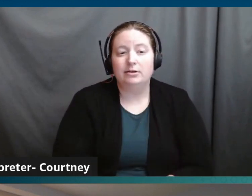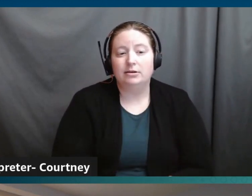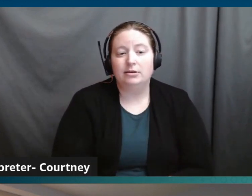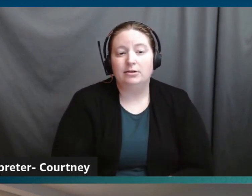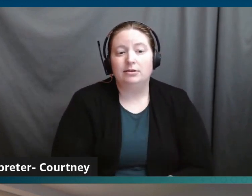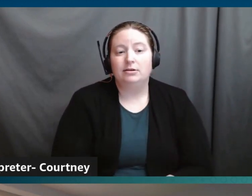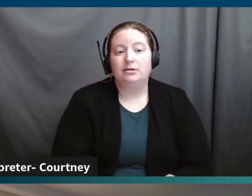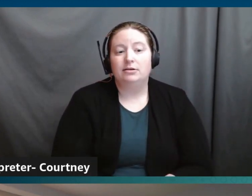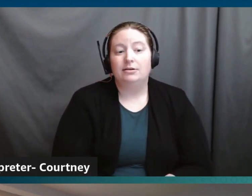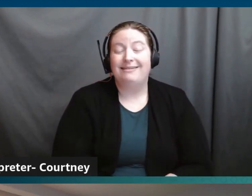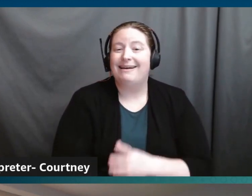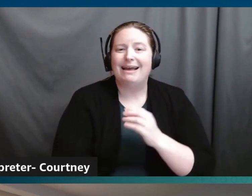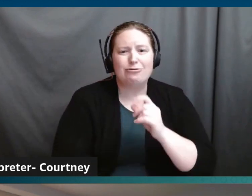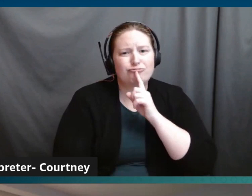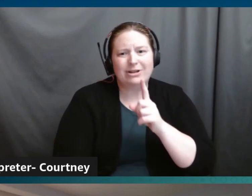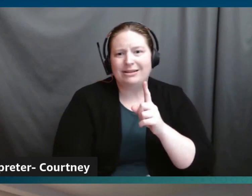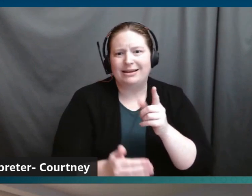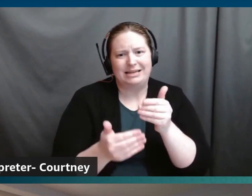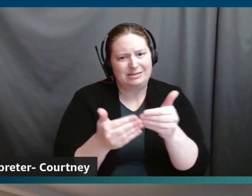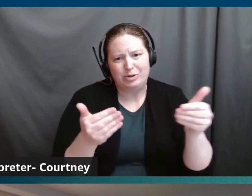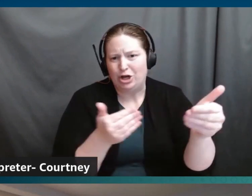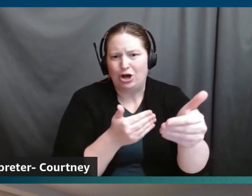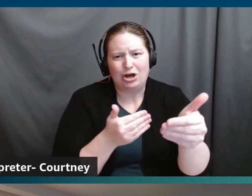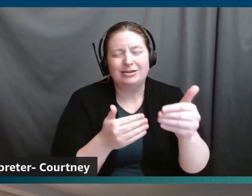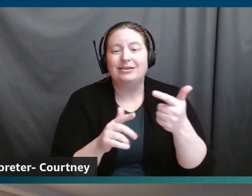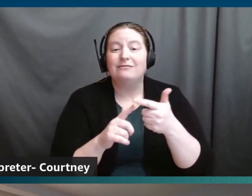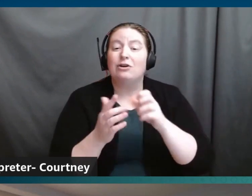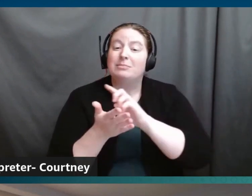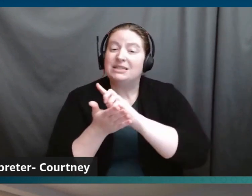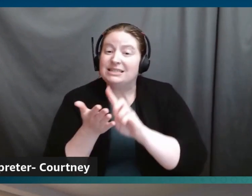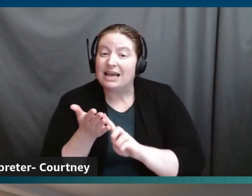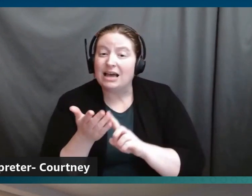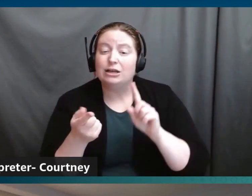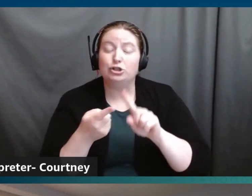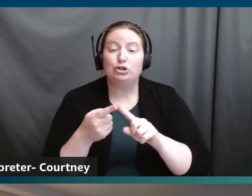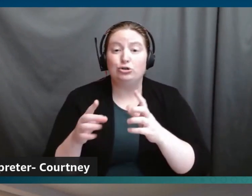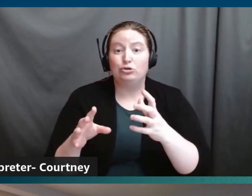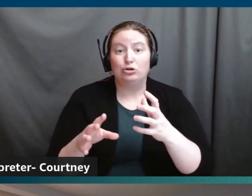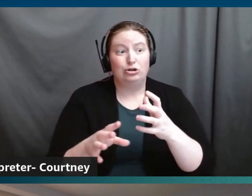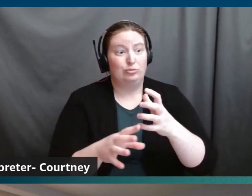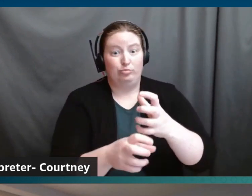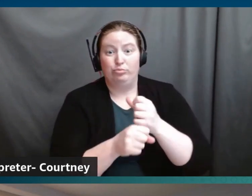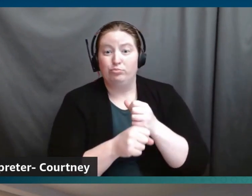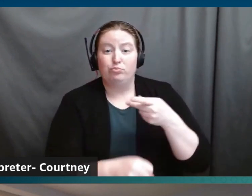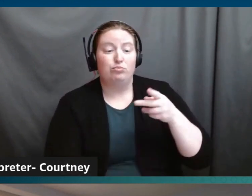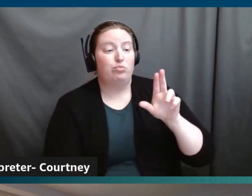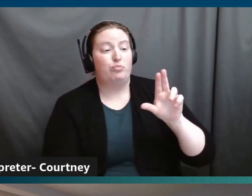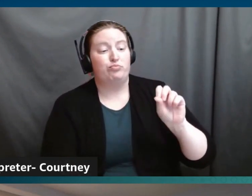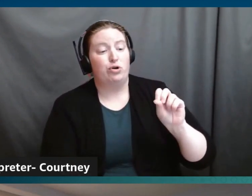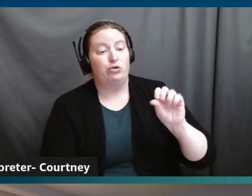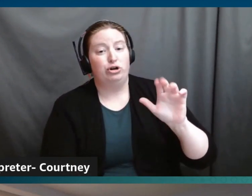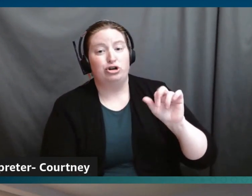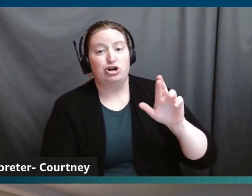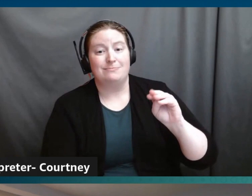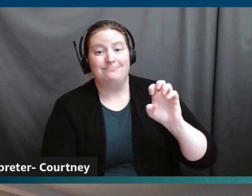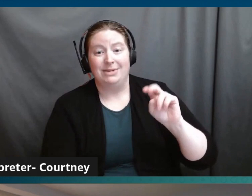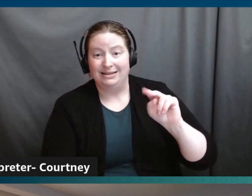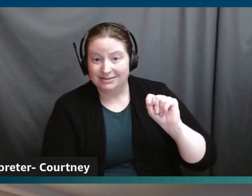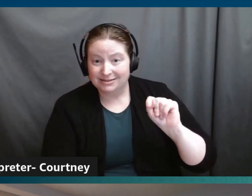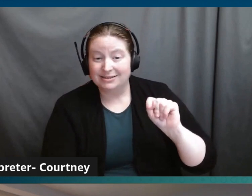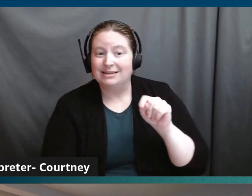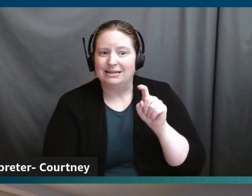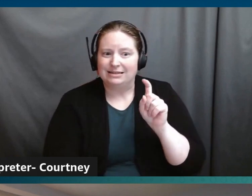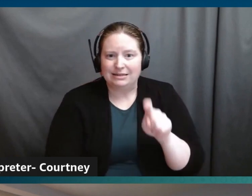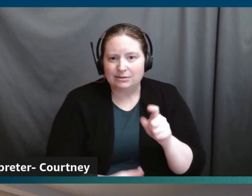really beyond just design. So it goes from design, it goes into procurement. Once the product is designed, then you know what materials you're going to need to build